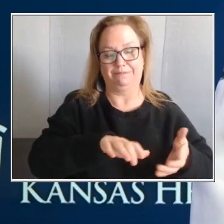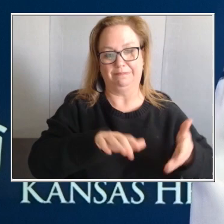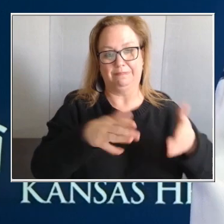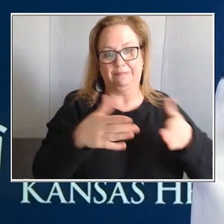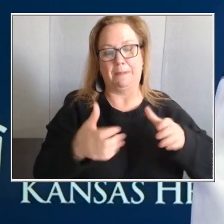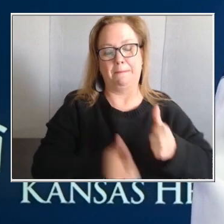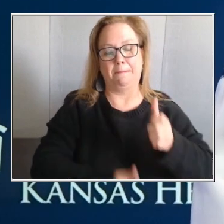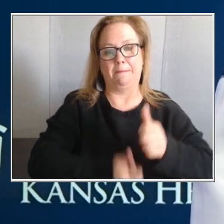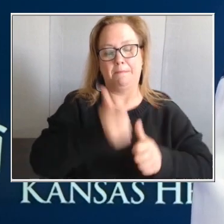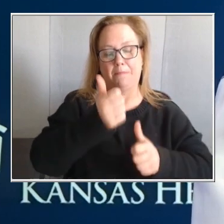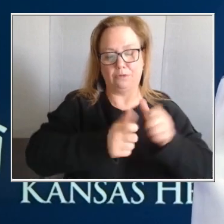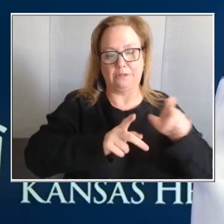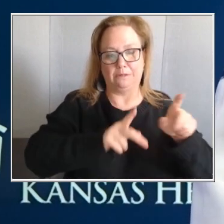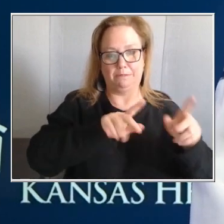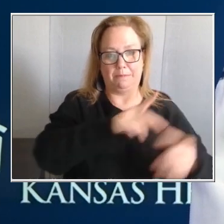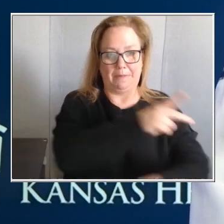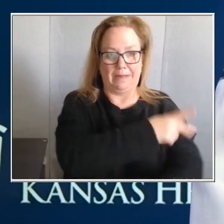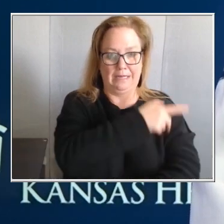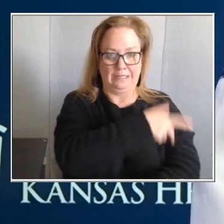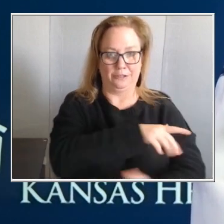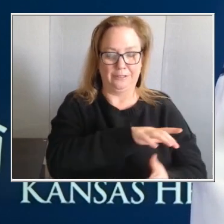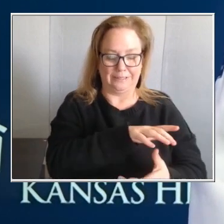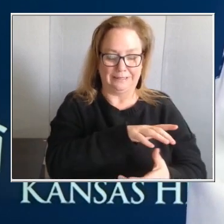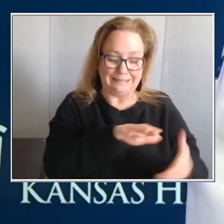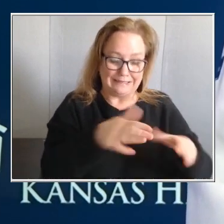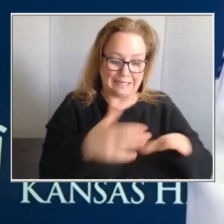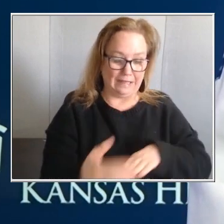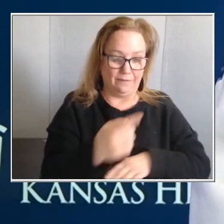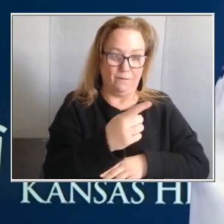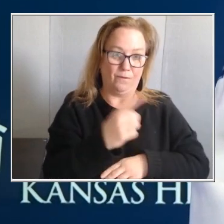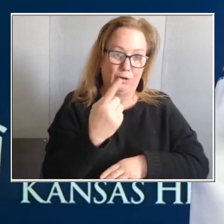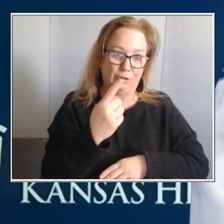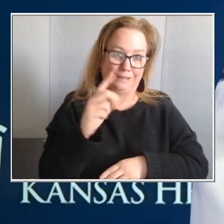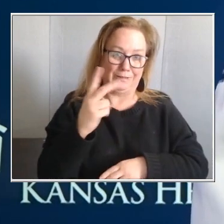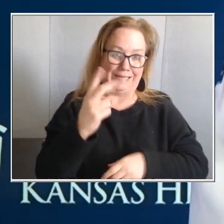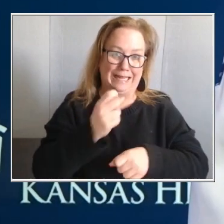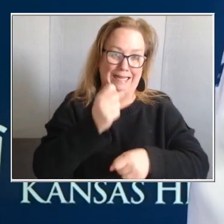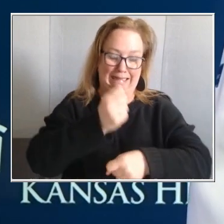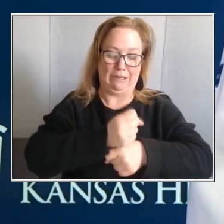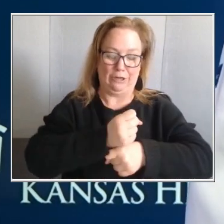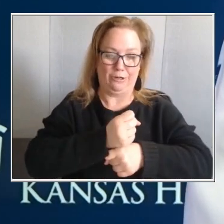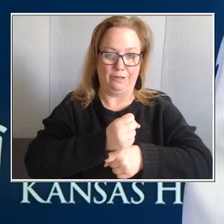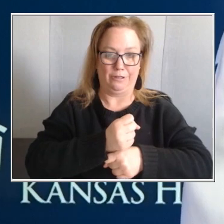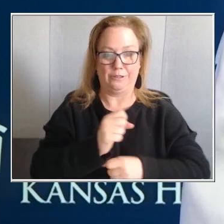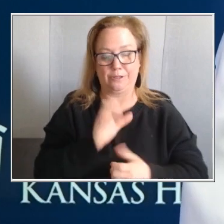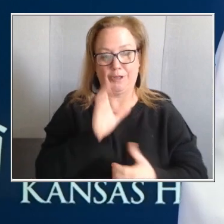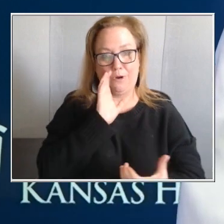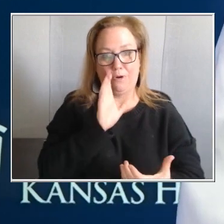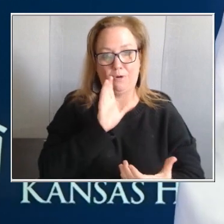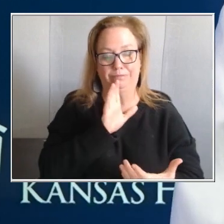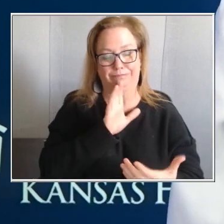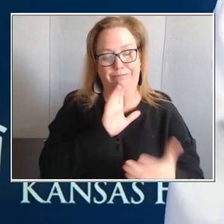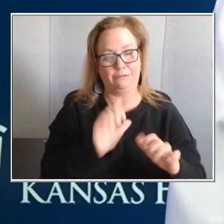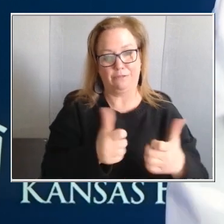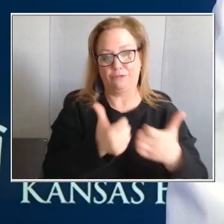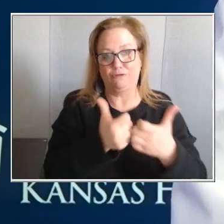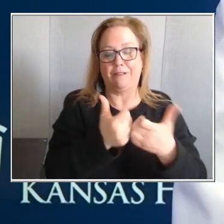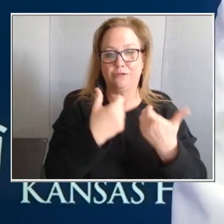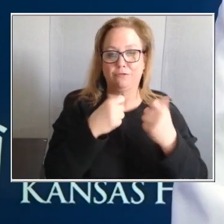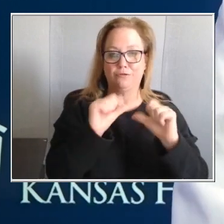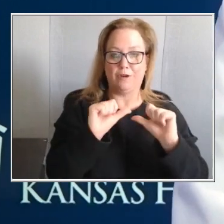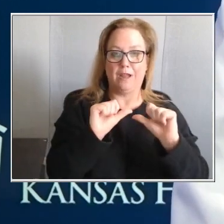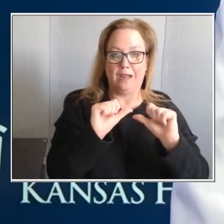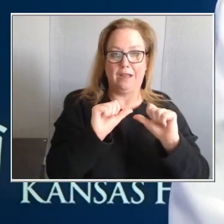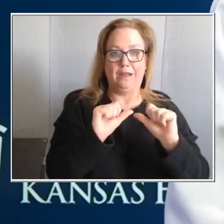in the first 2 years, most of them in the first year. So the odds were greatly stacked against us. We were trying to climb